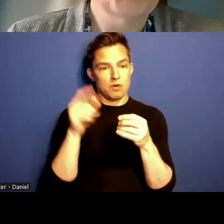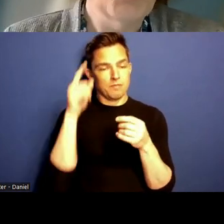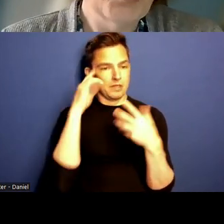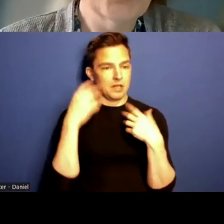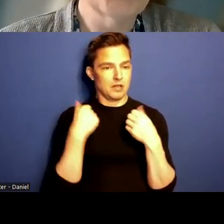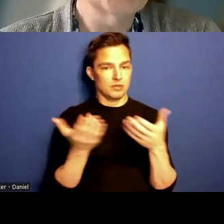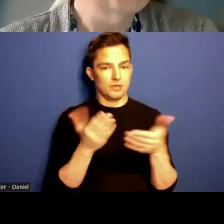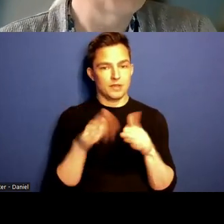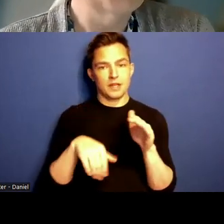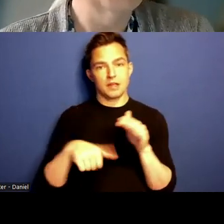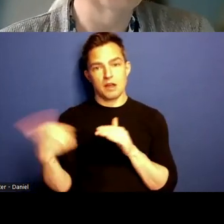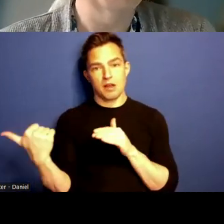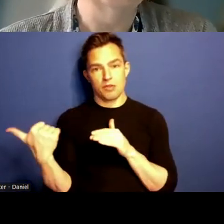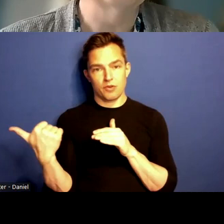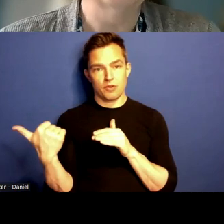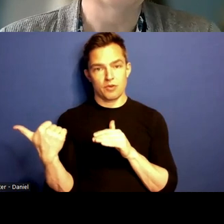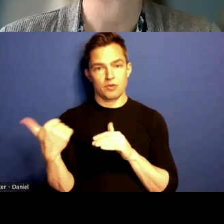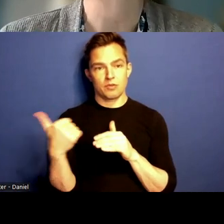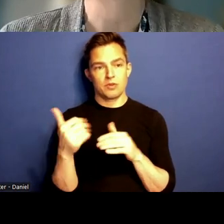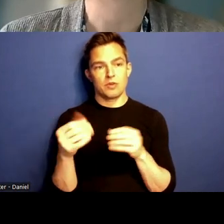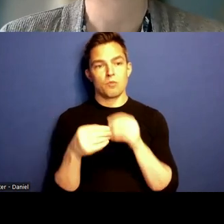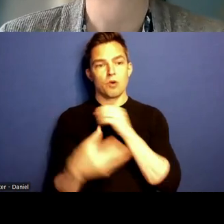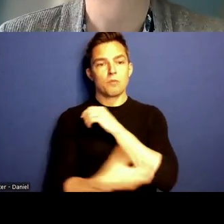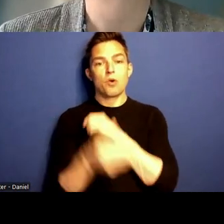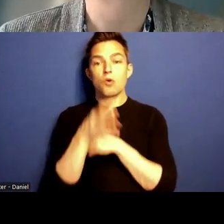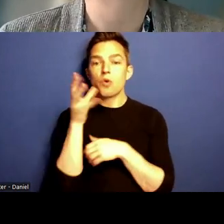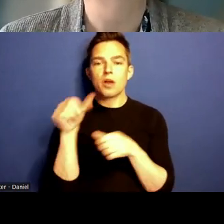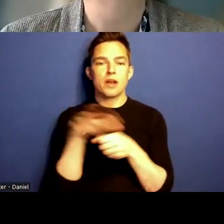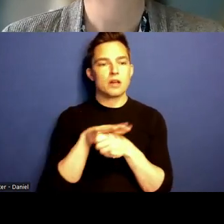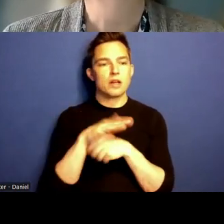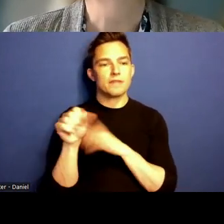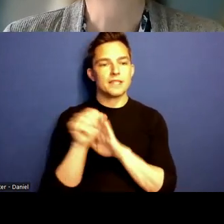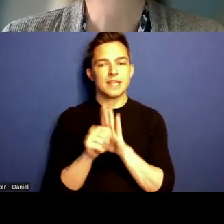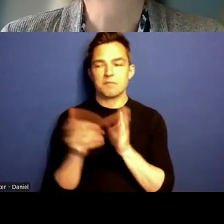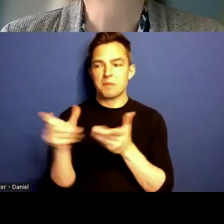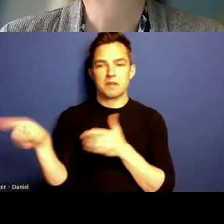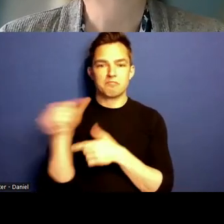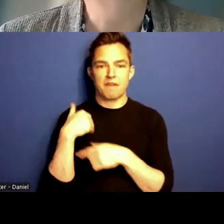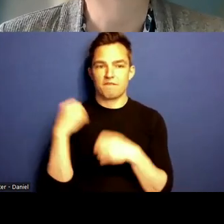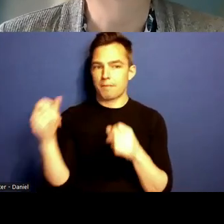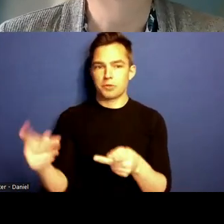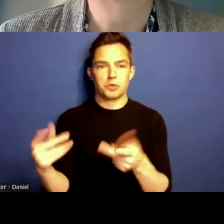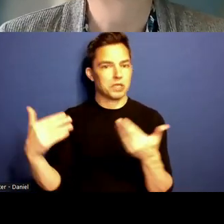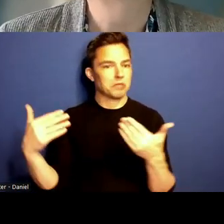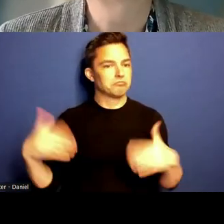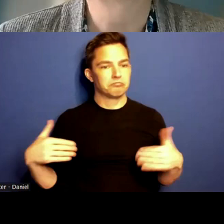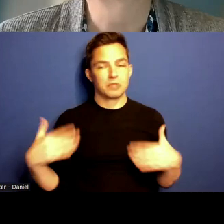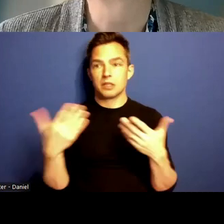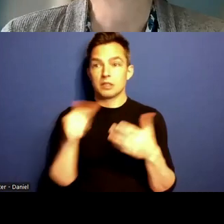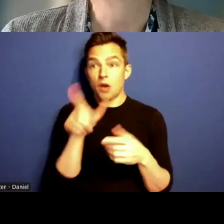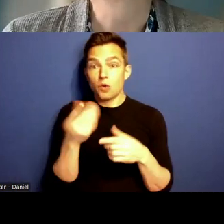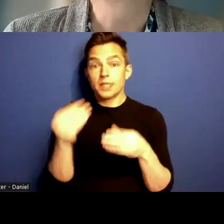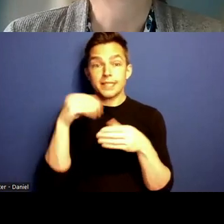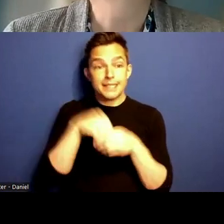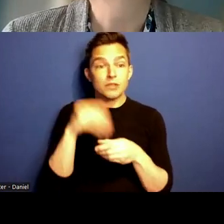other poor rural parts of the state perhaps didn't have an opportunity not only to get in-home